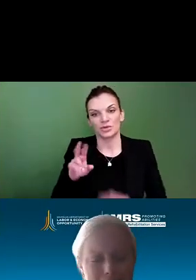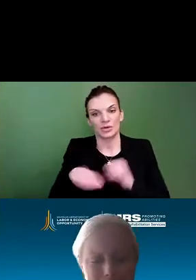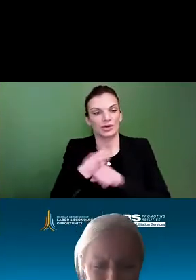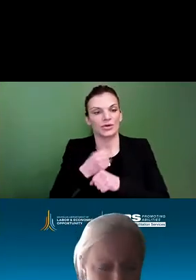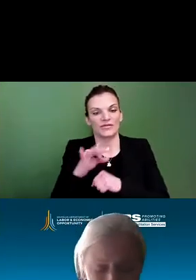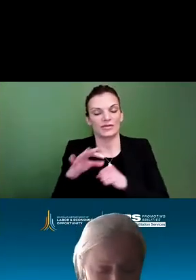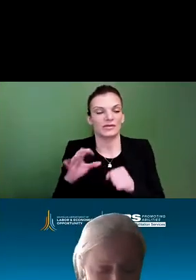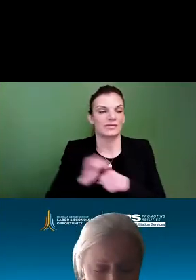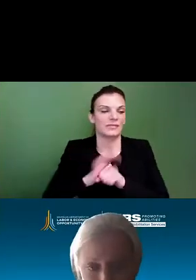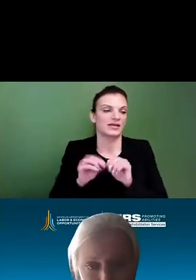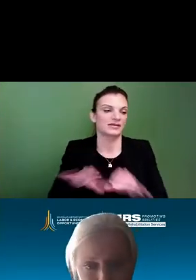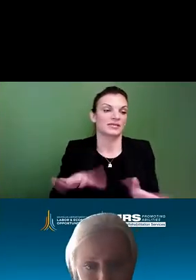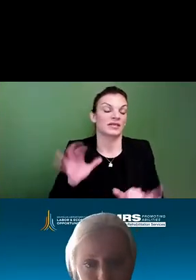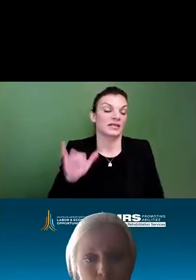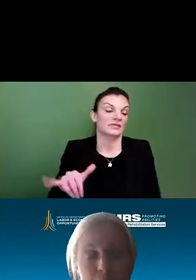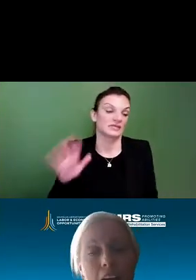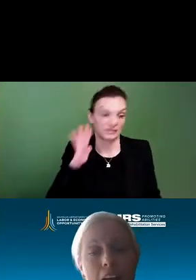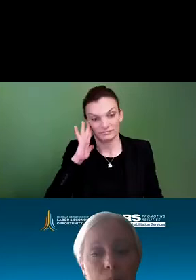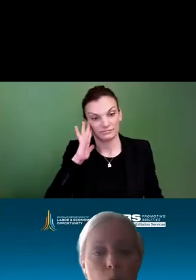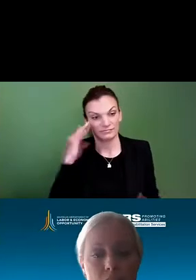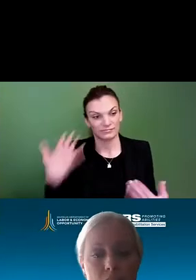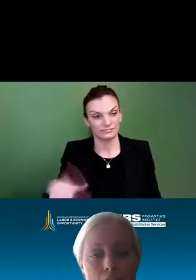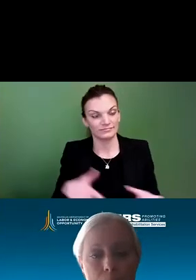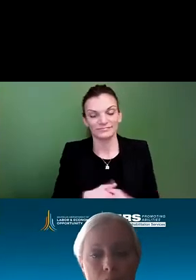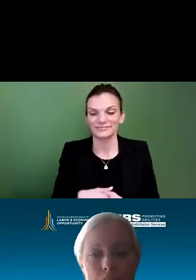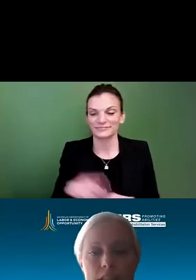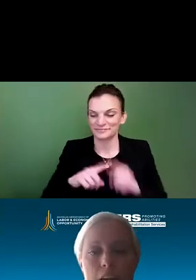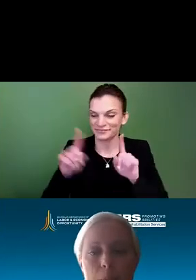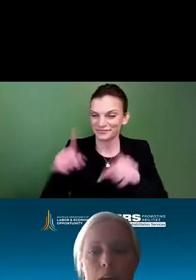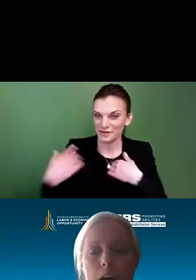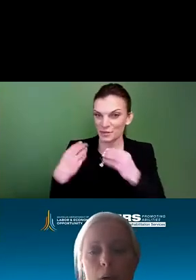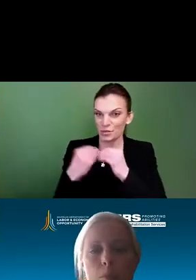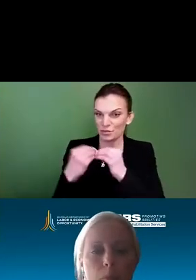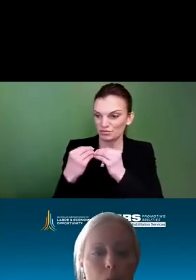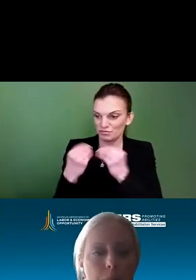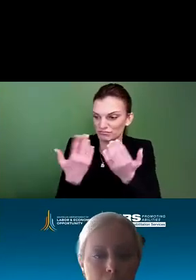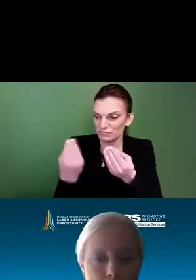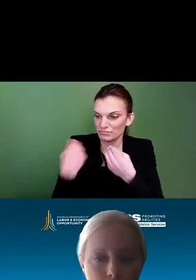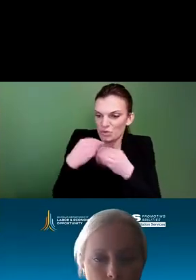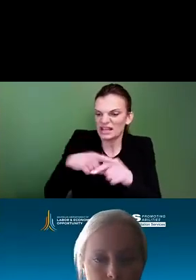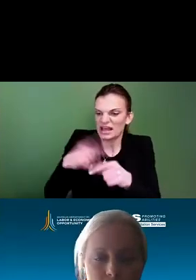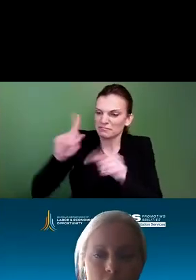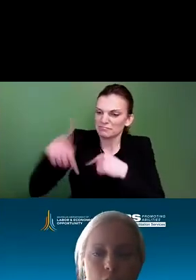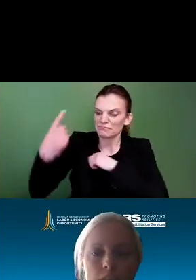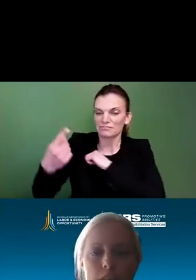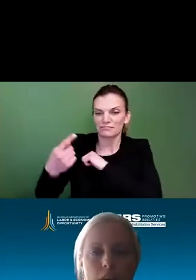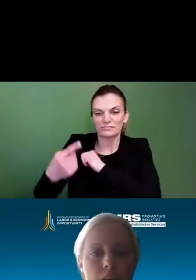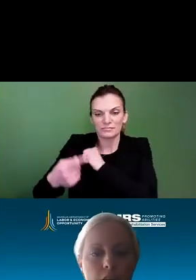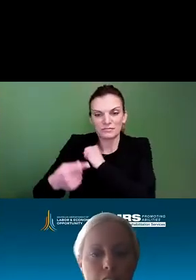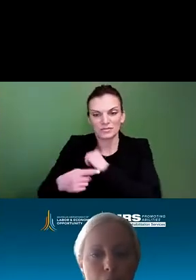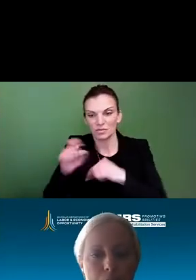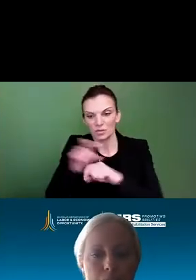That just hit me. But we've had more time now to set up a better office in terms